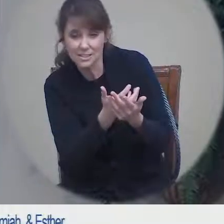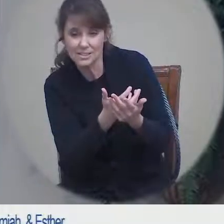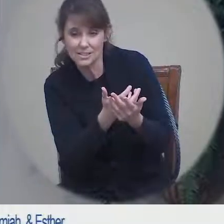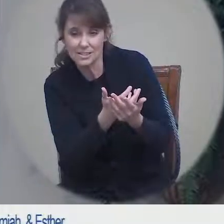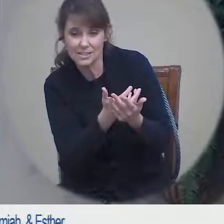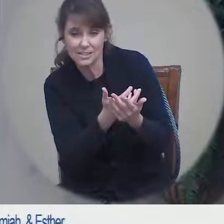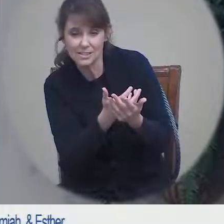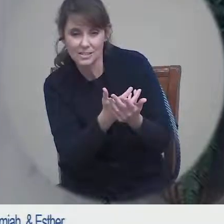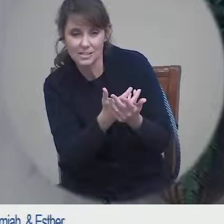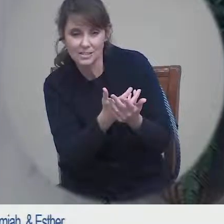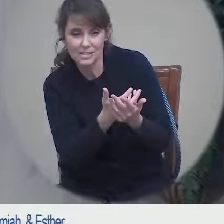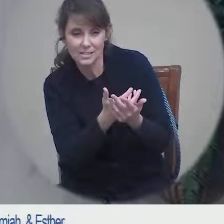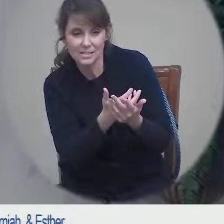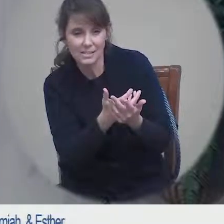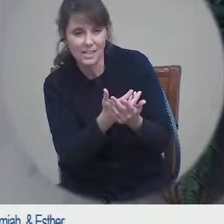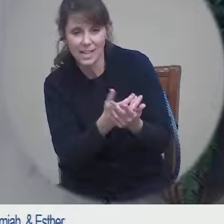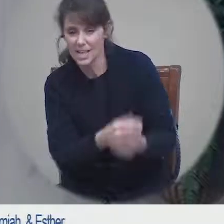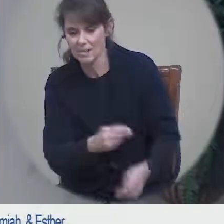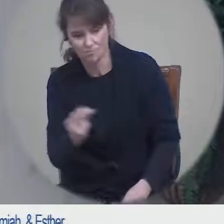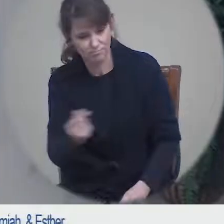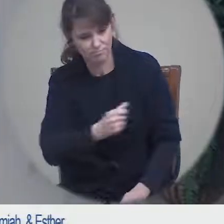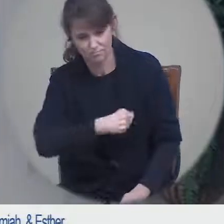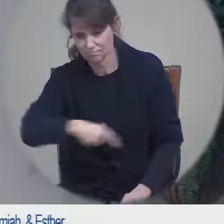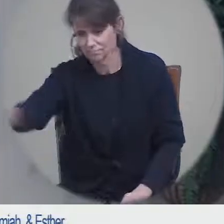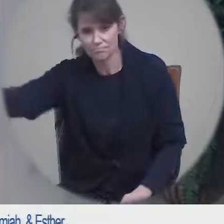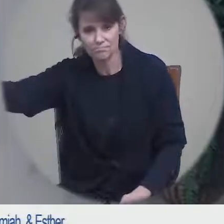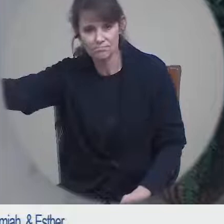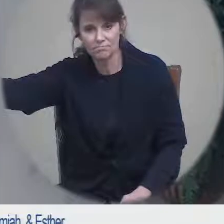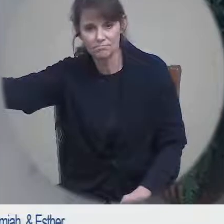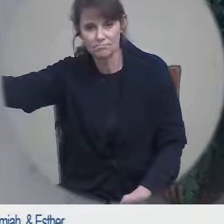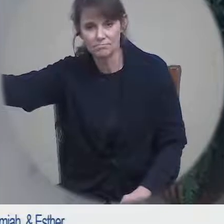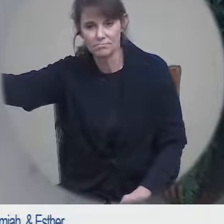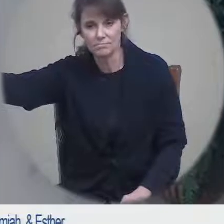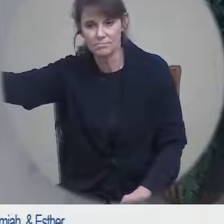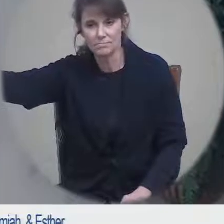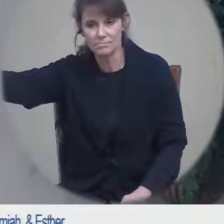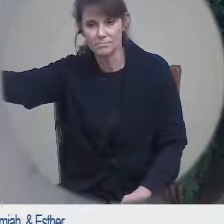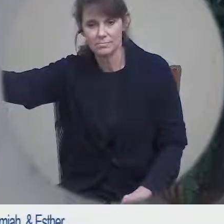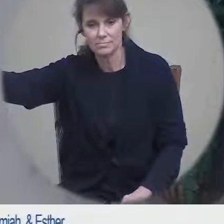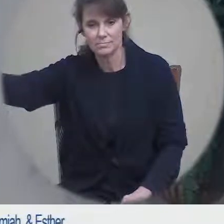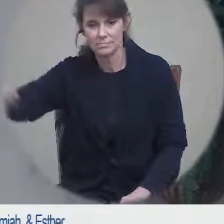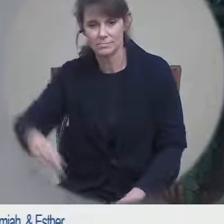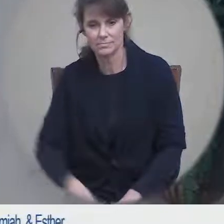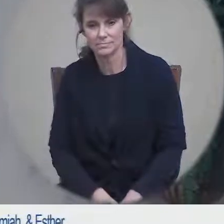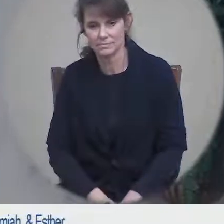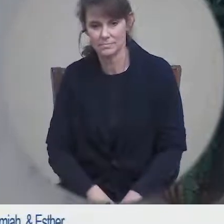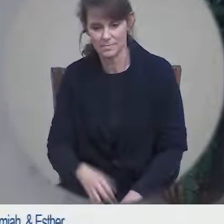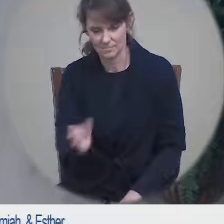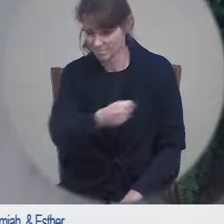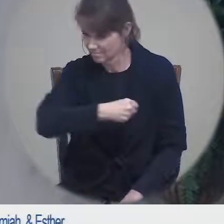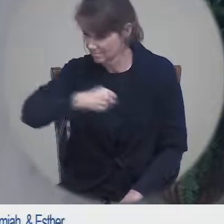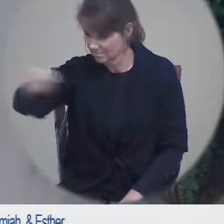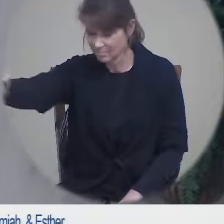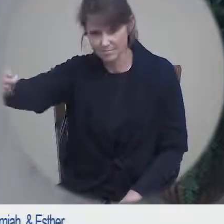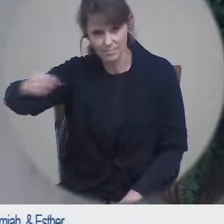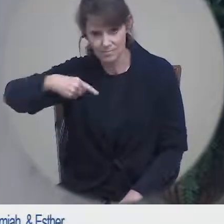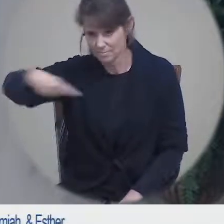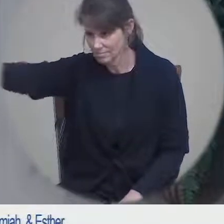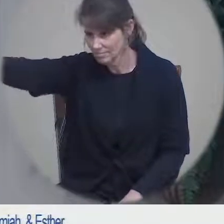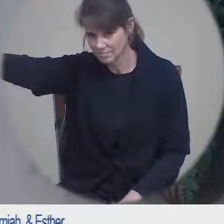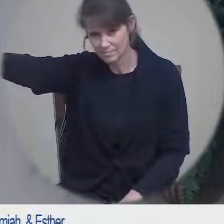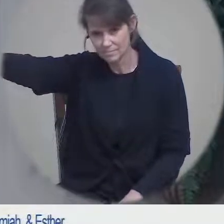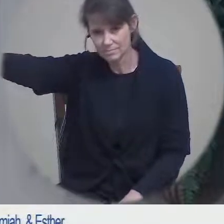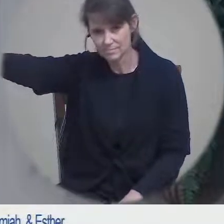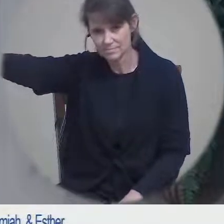he passed sentence. And they covered Haman's face. And what ends up happening? They